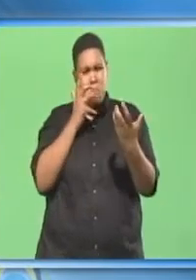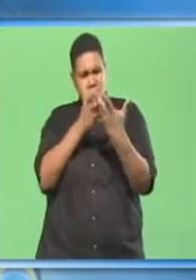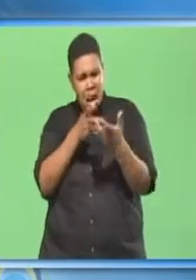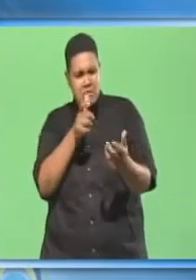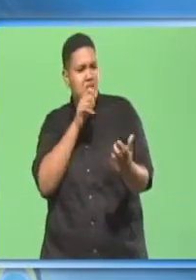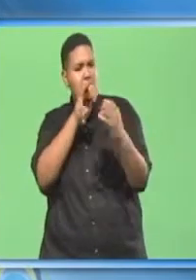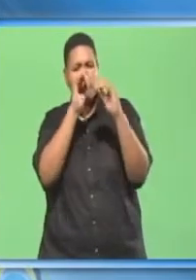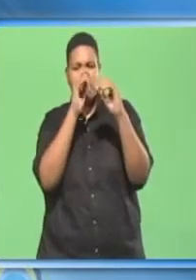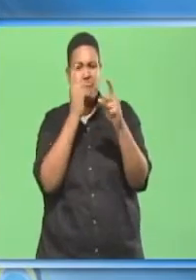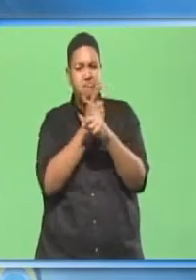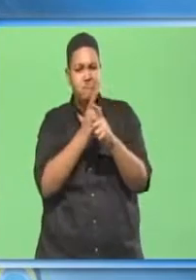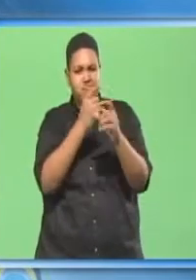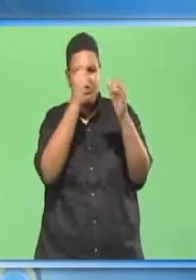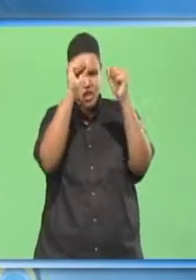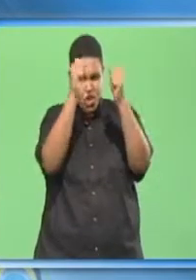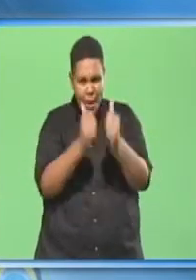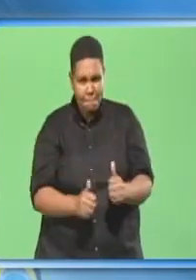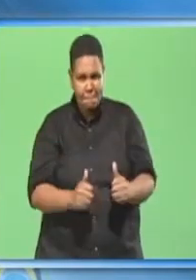irregular surfaces.